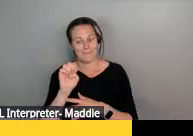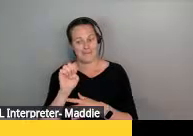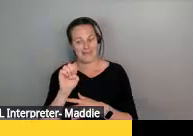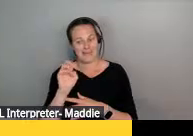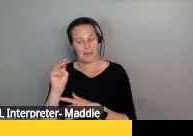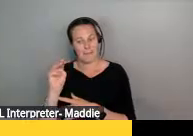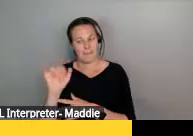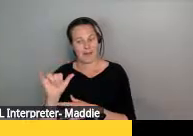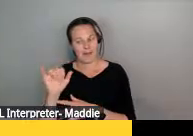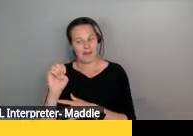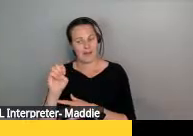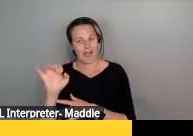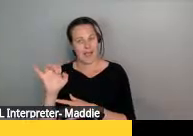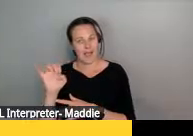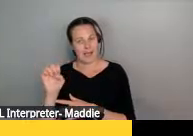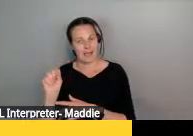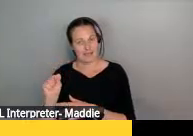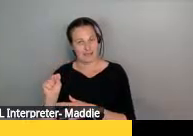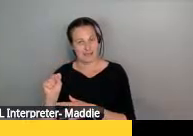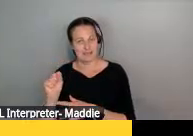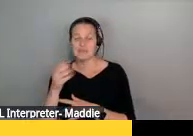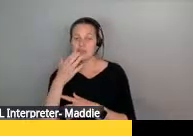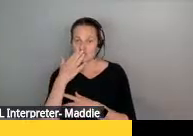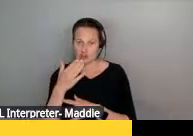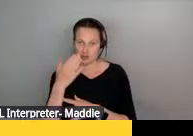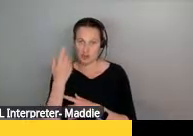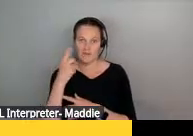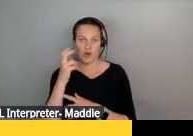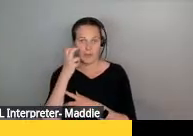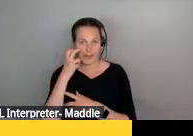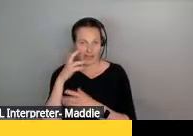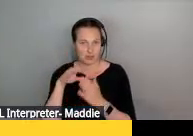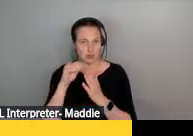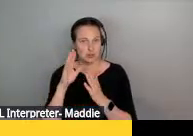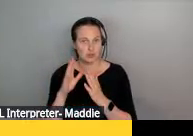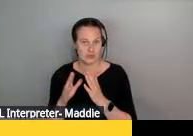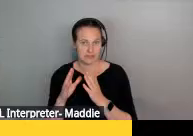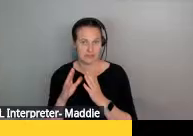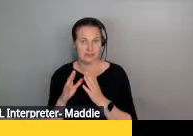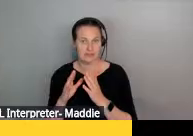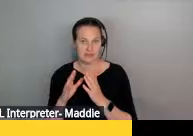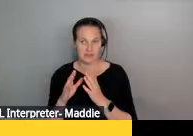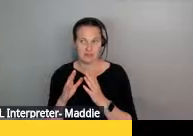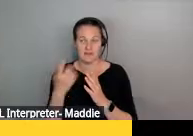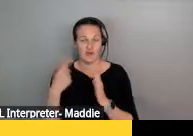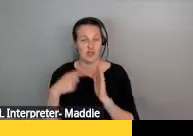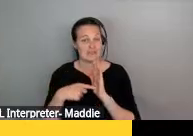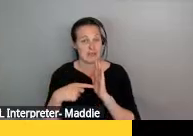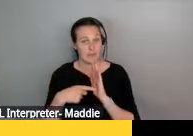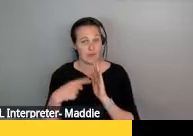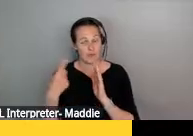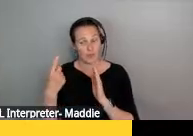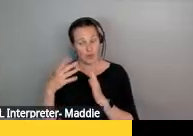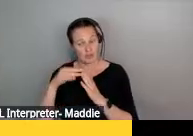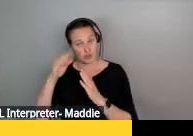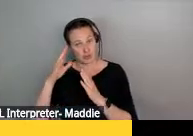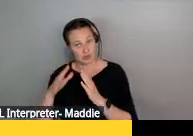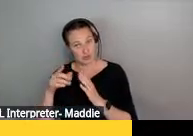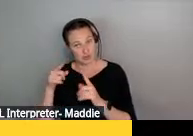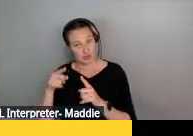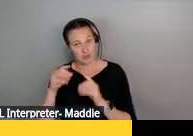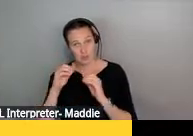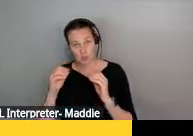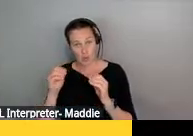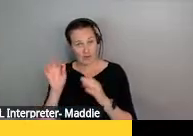very good as well for my completely blind students. A prime example is one of my students who has no functional